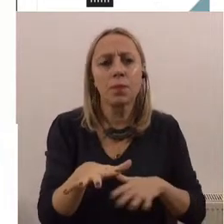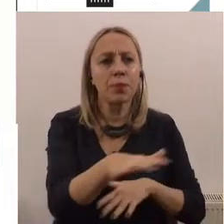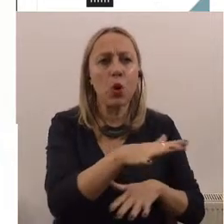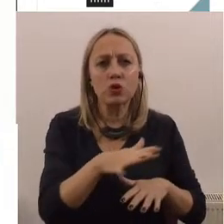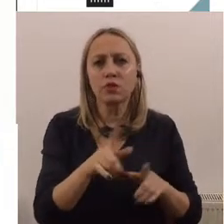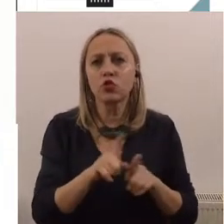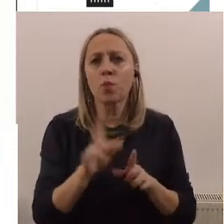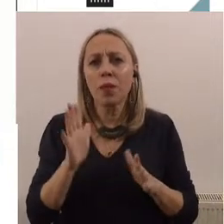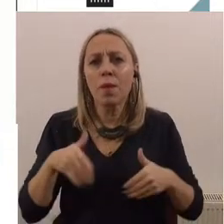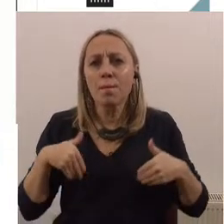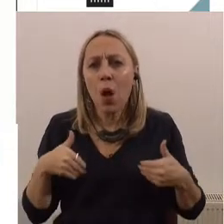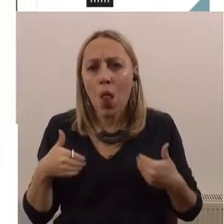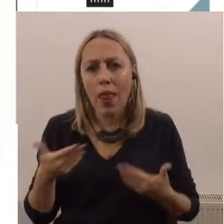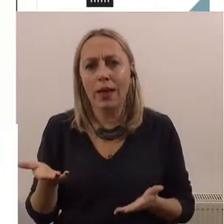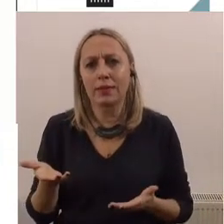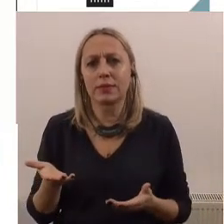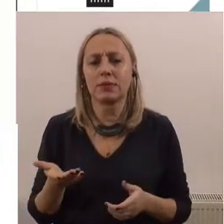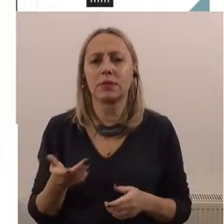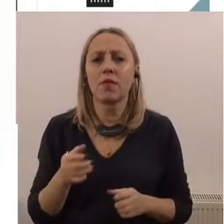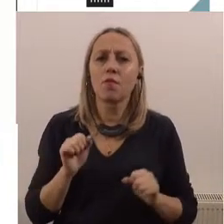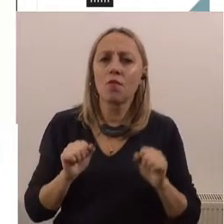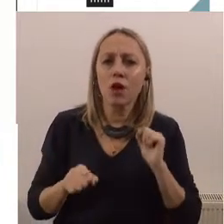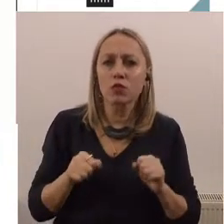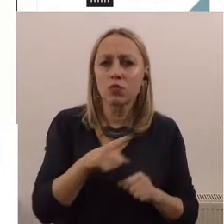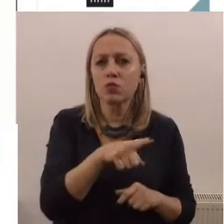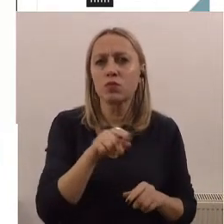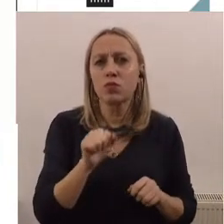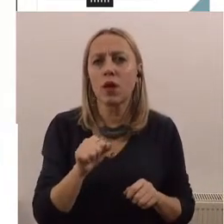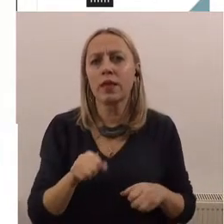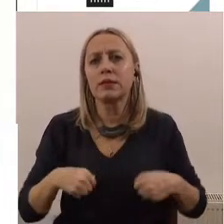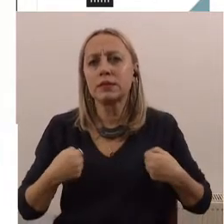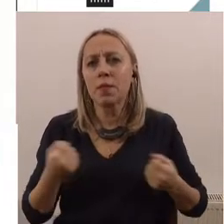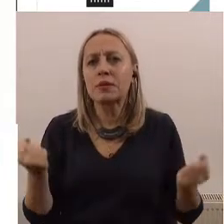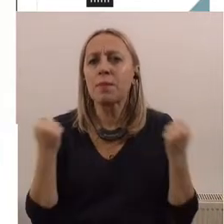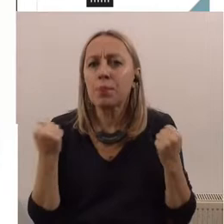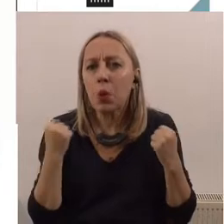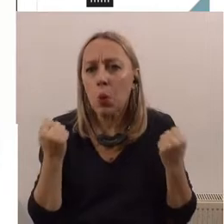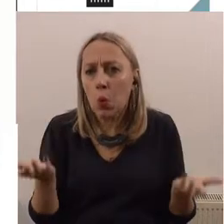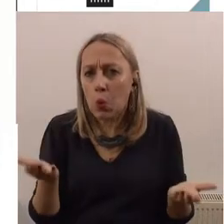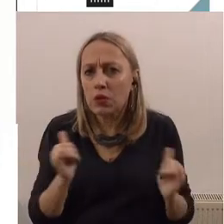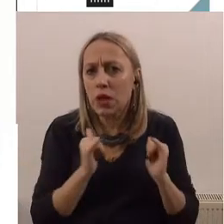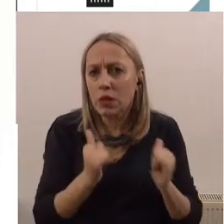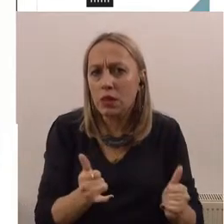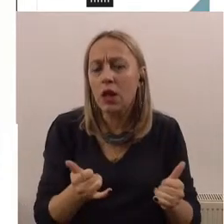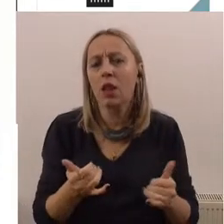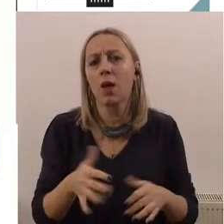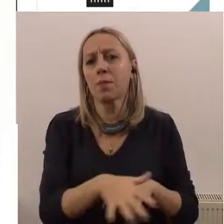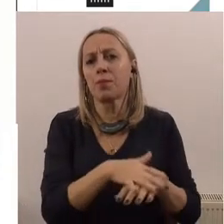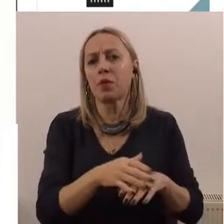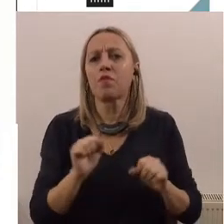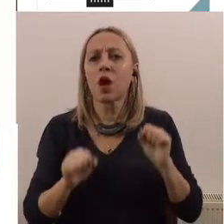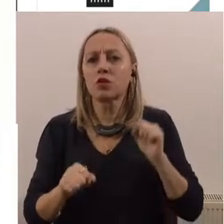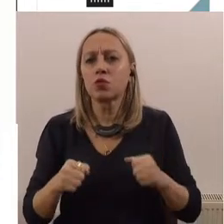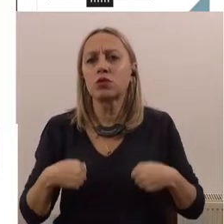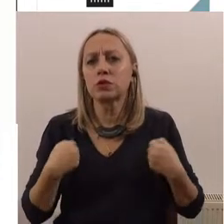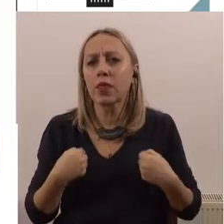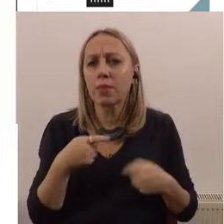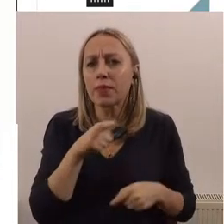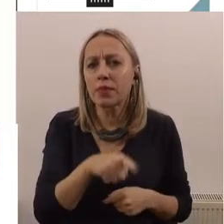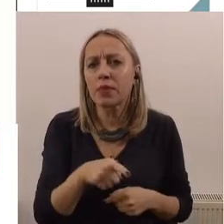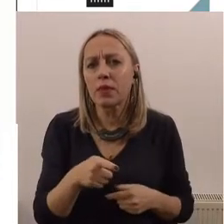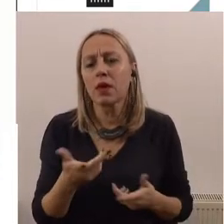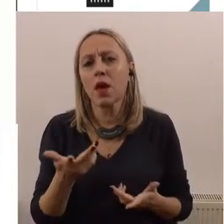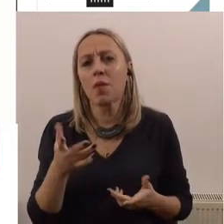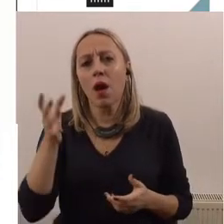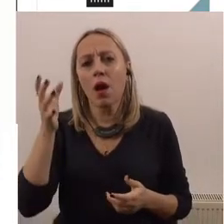can we make a sport in this place? Can we make a research, a botanical research in this space?